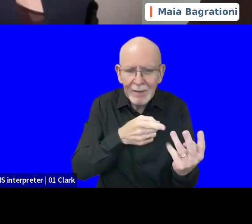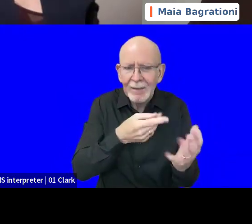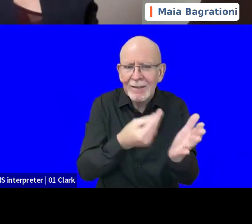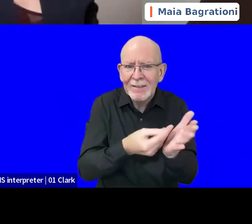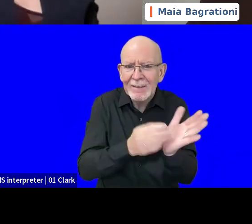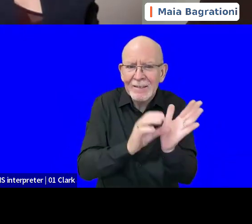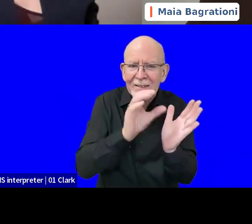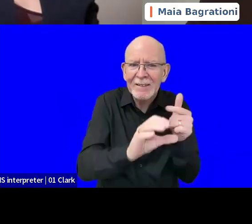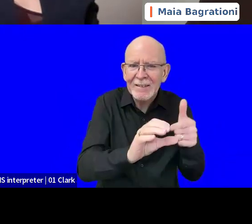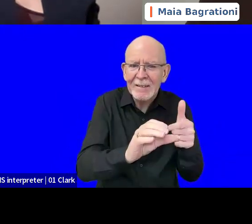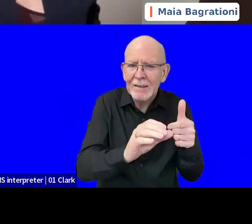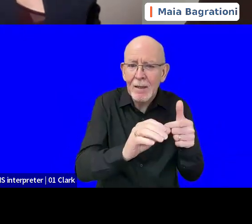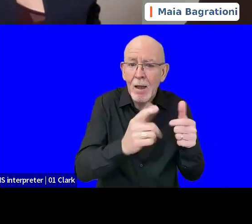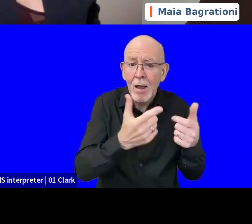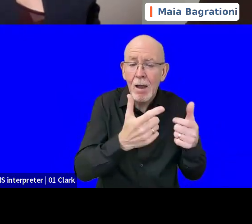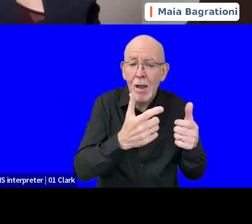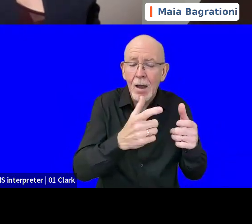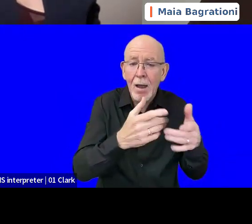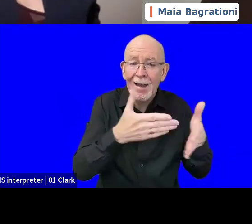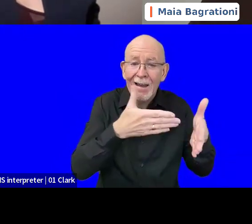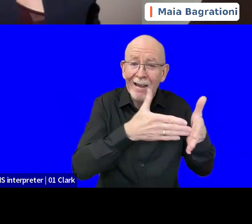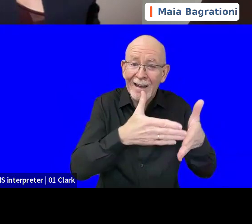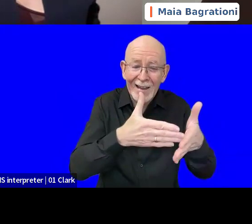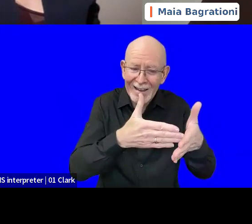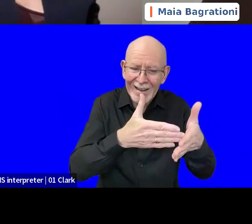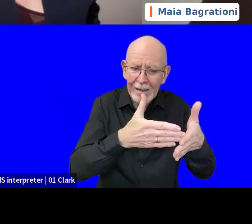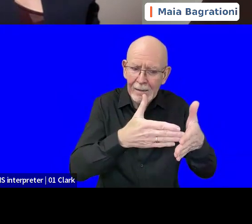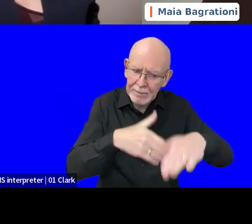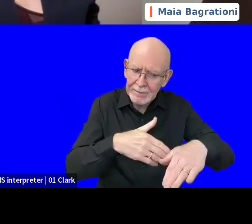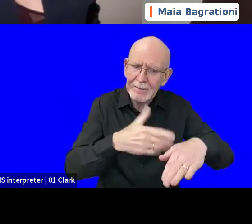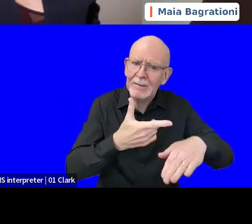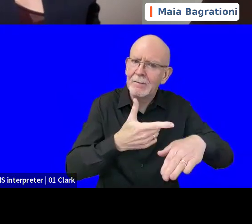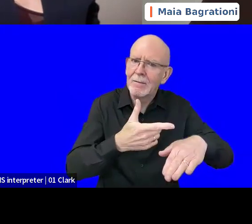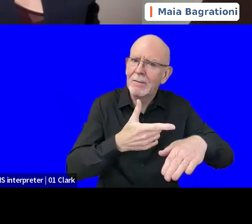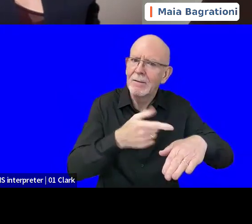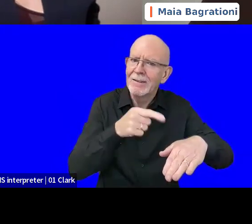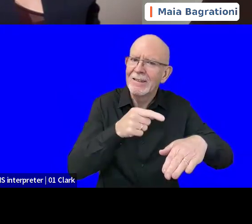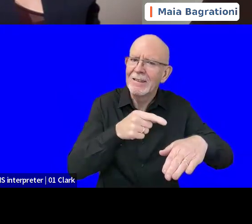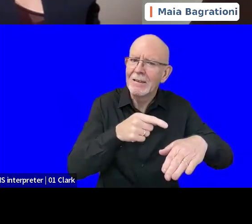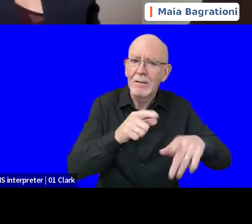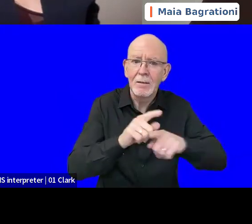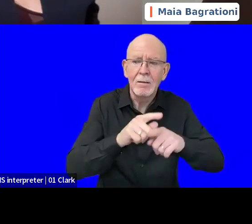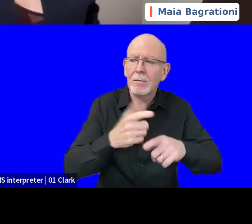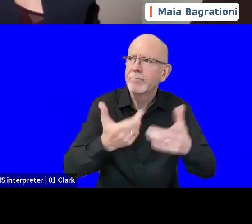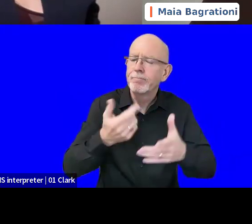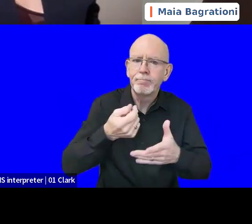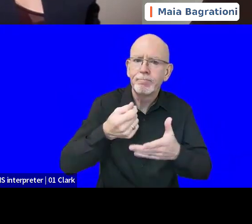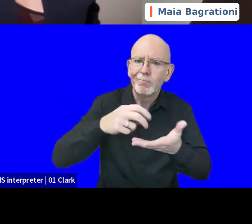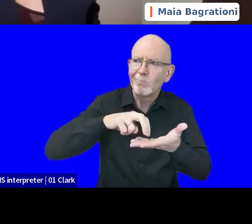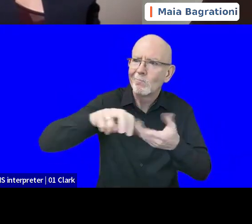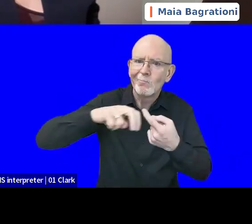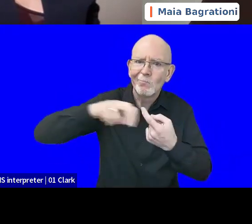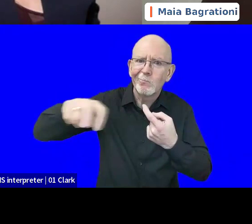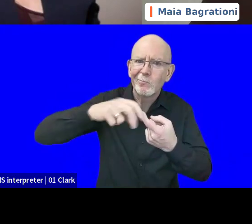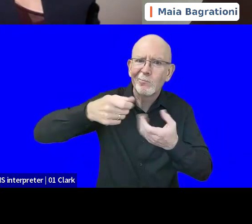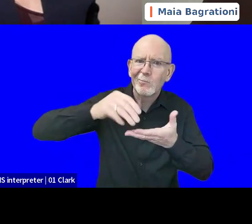transportation. An additional strategy is to make public transportation systems more accessible so that they don't need to spend